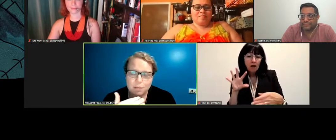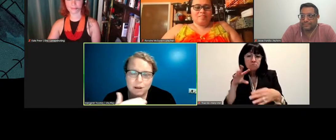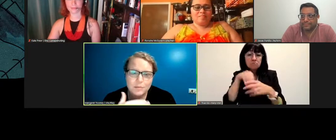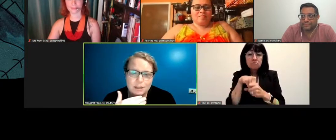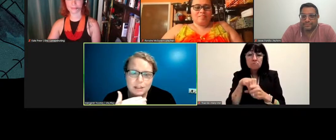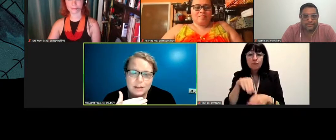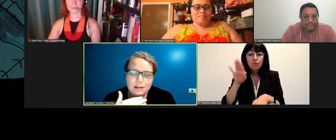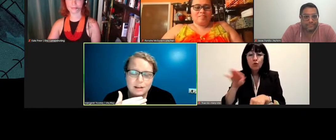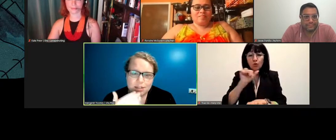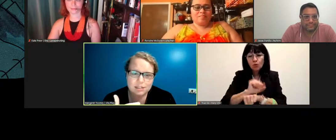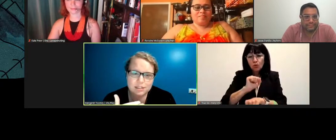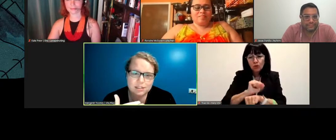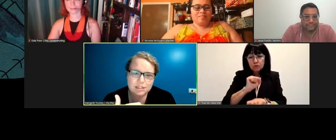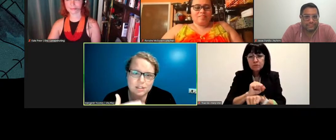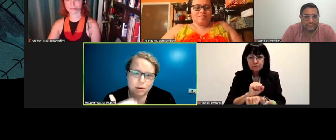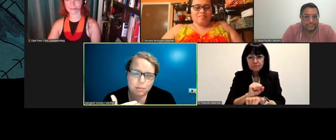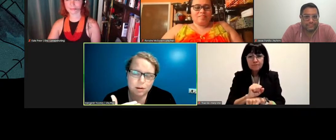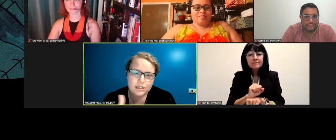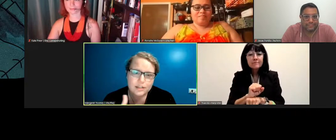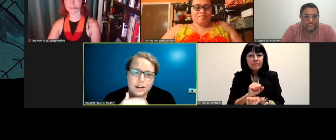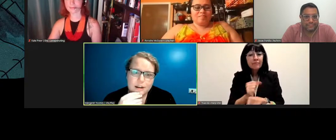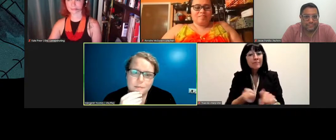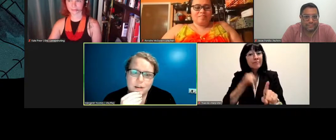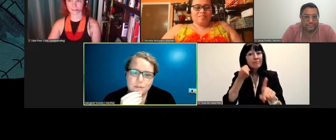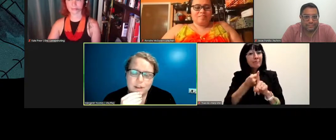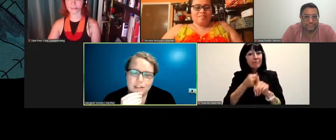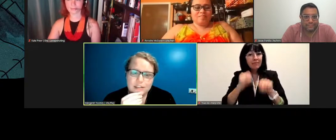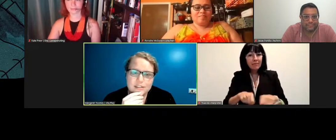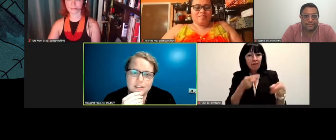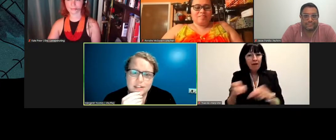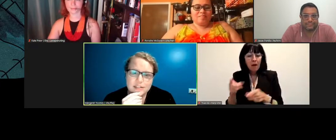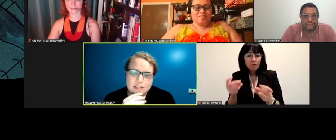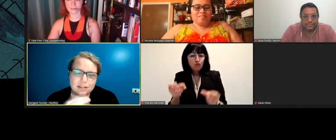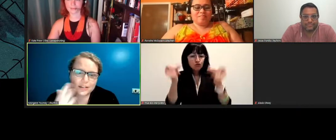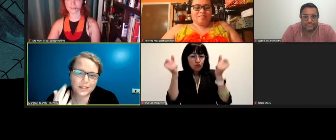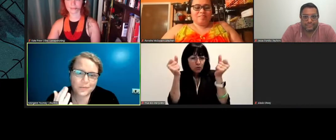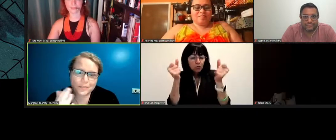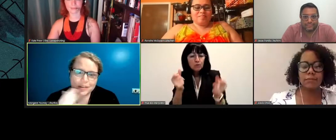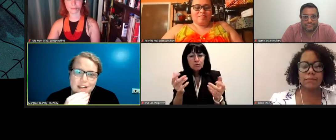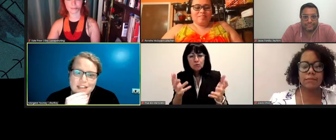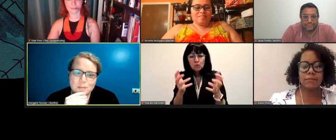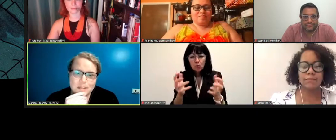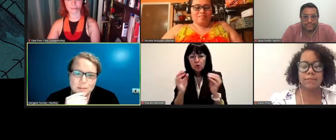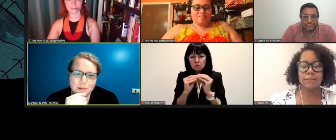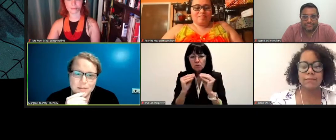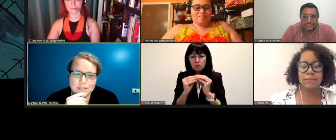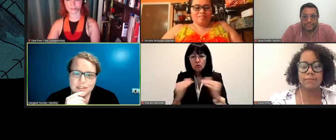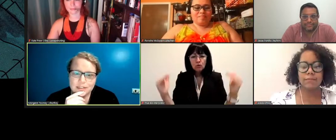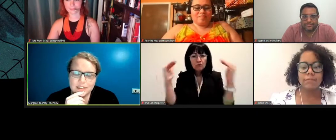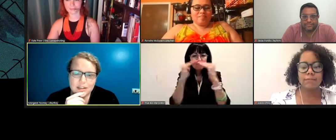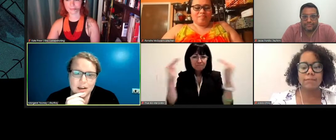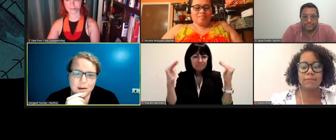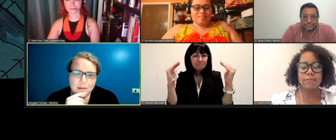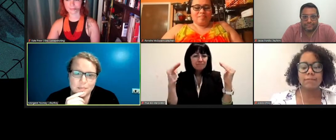talking about bringing justice into our work and fighting this against white